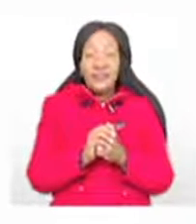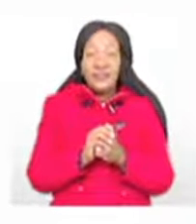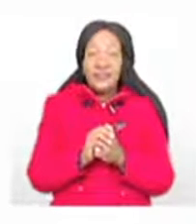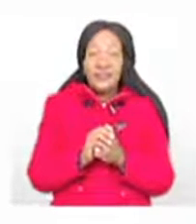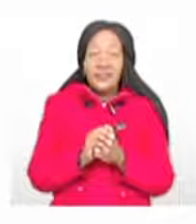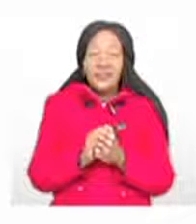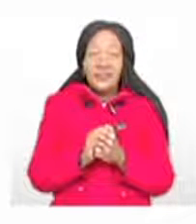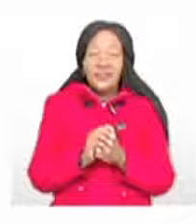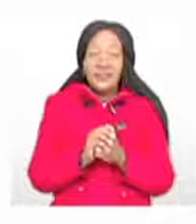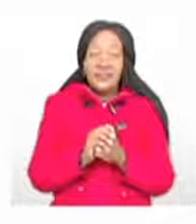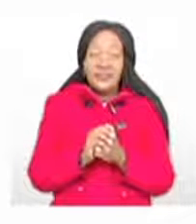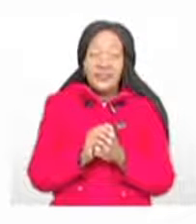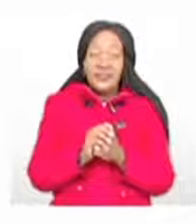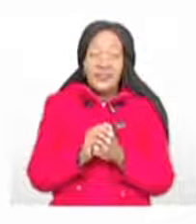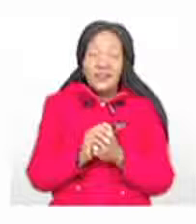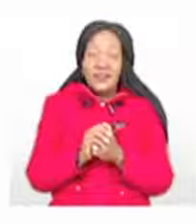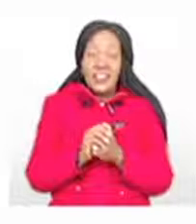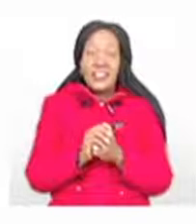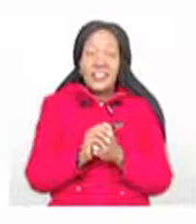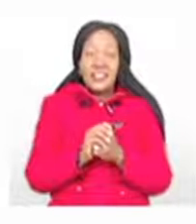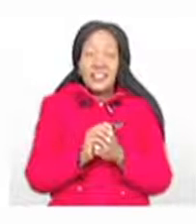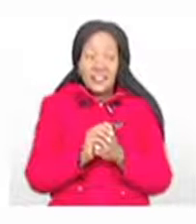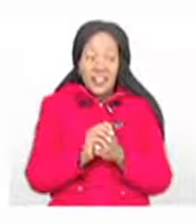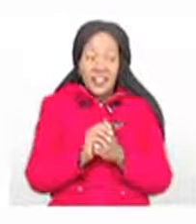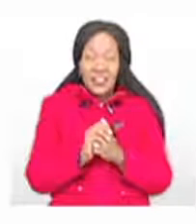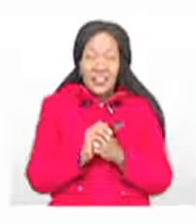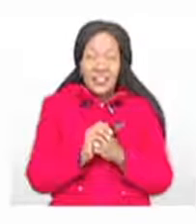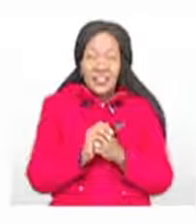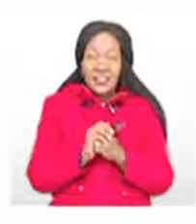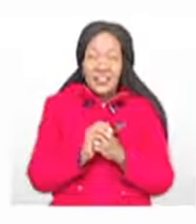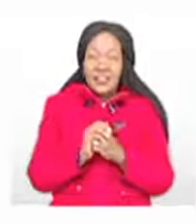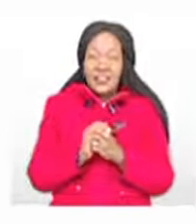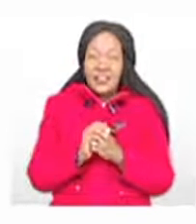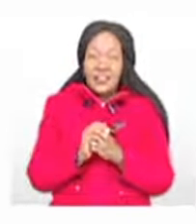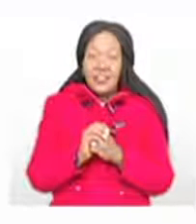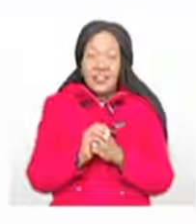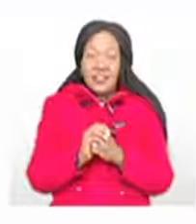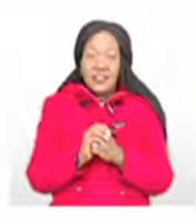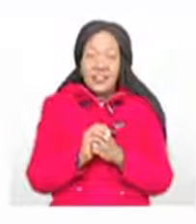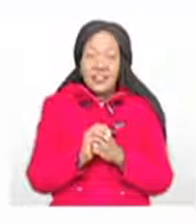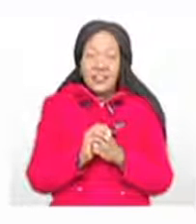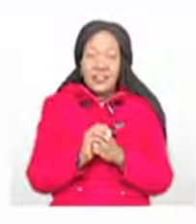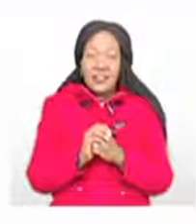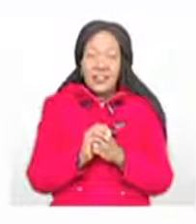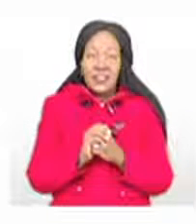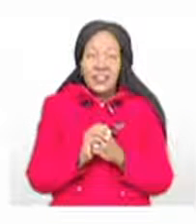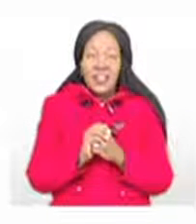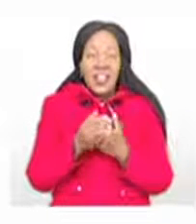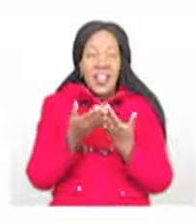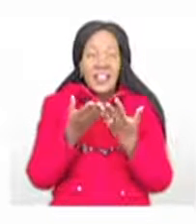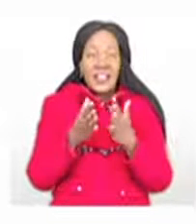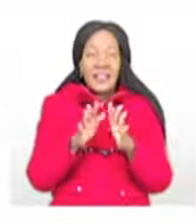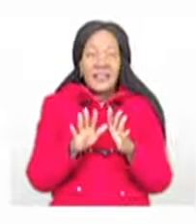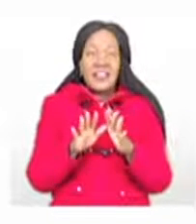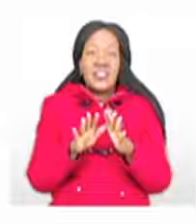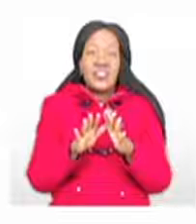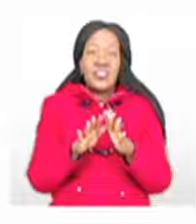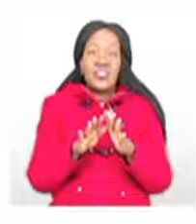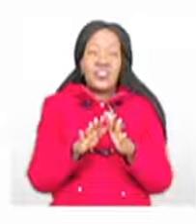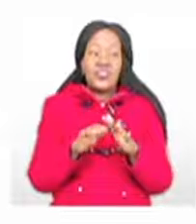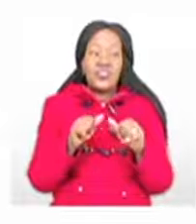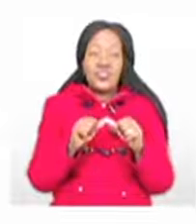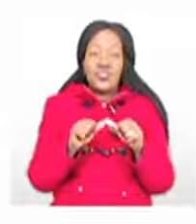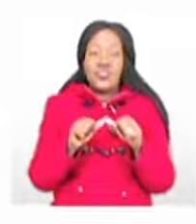F's body and add a little line in the middle. Let's complete letter F